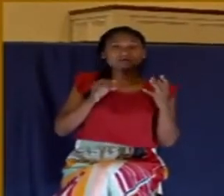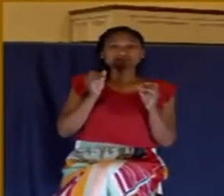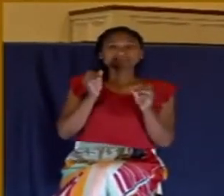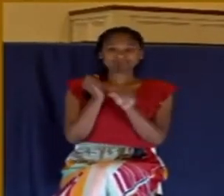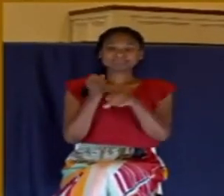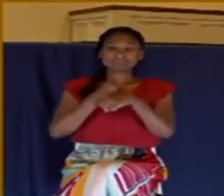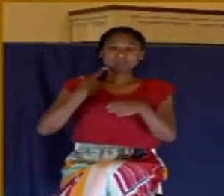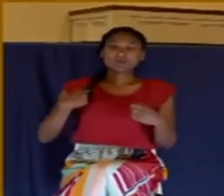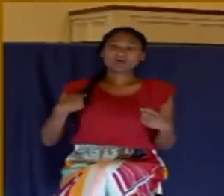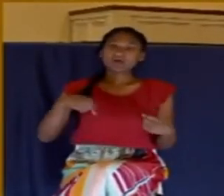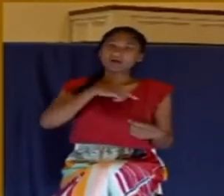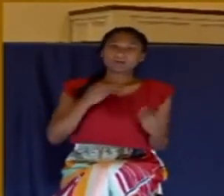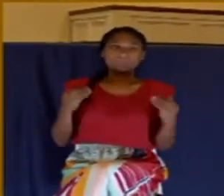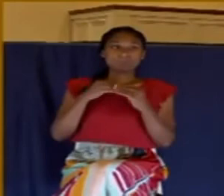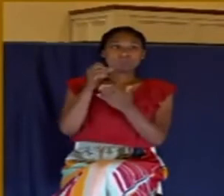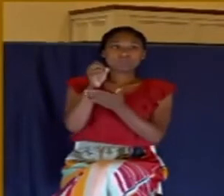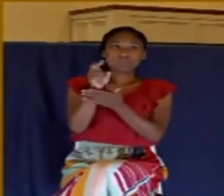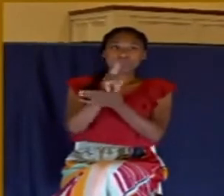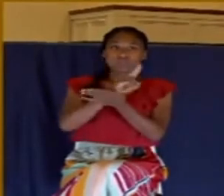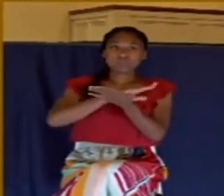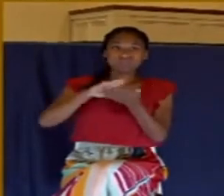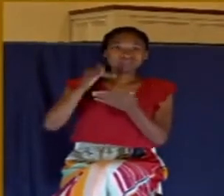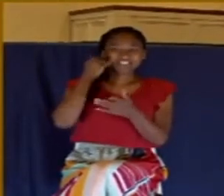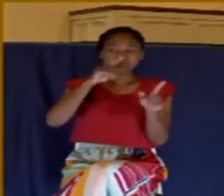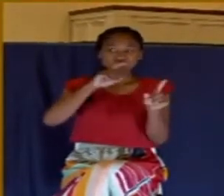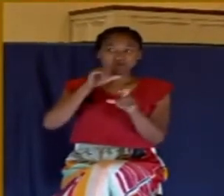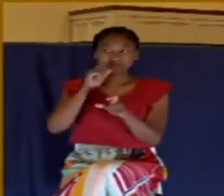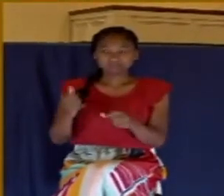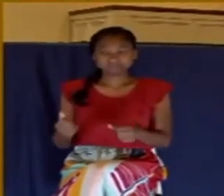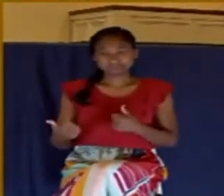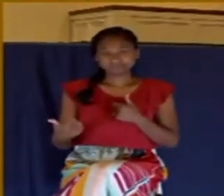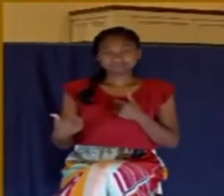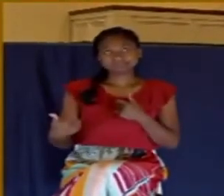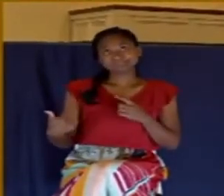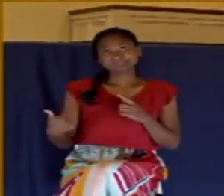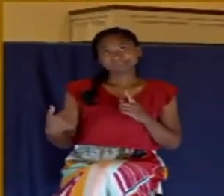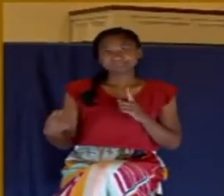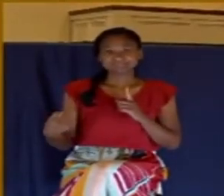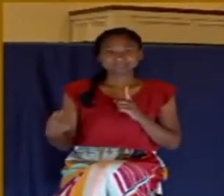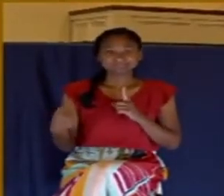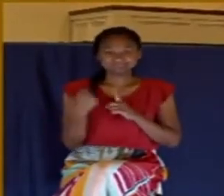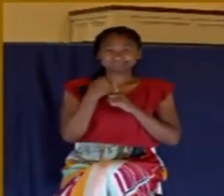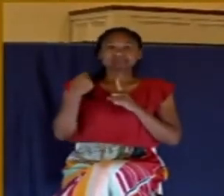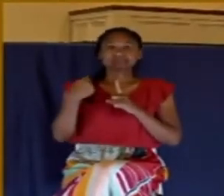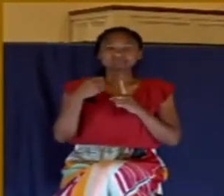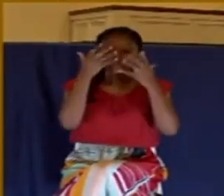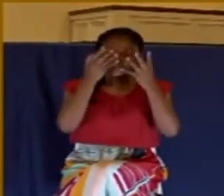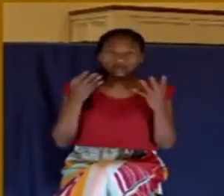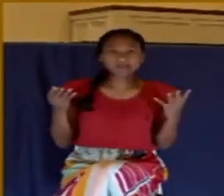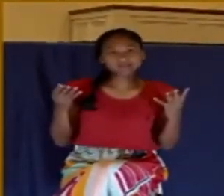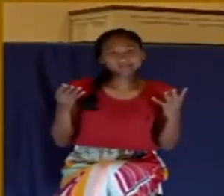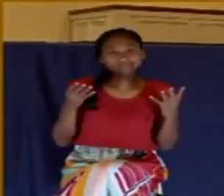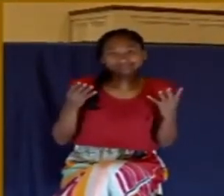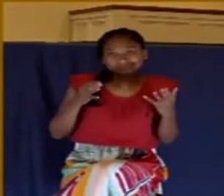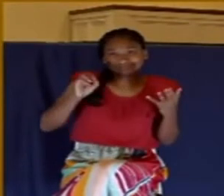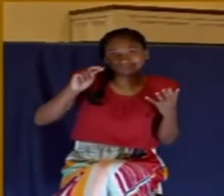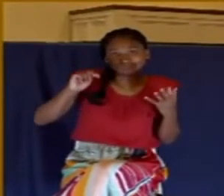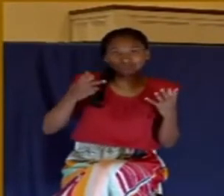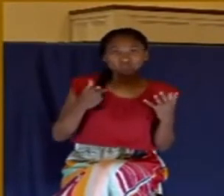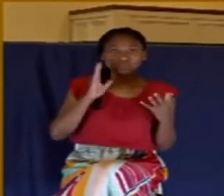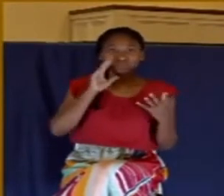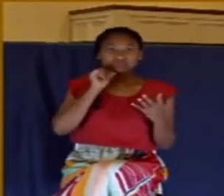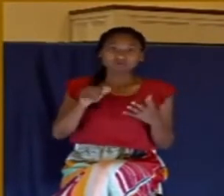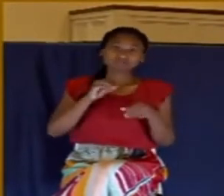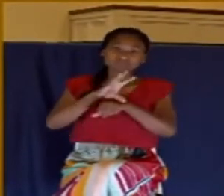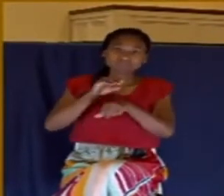sanctifying work. If the trial doesn't bring sorrow, it's no good. God uses sorrow as a tool to sanctify his